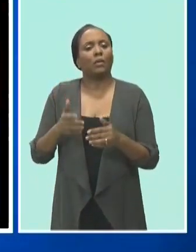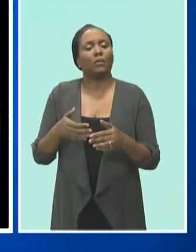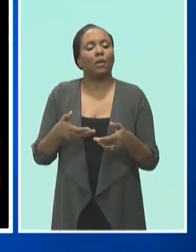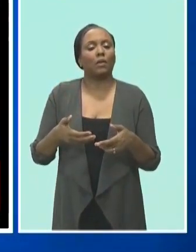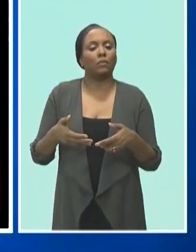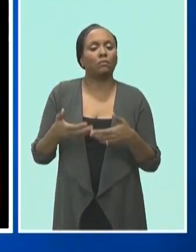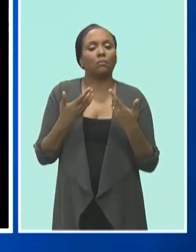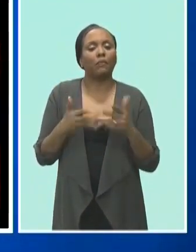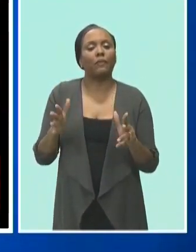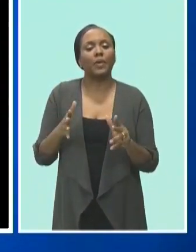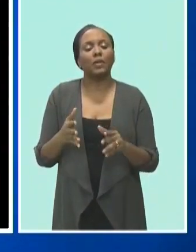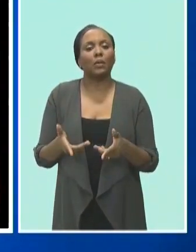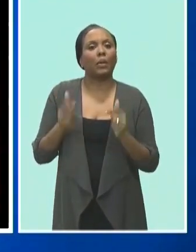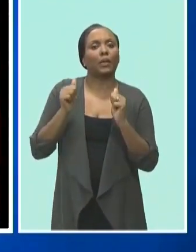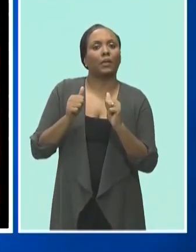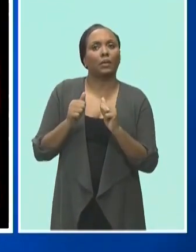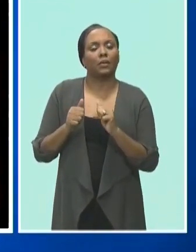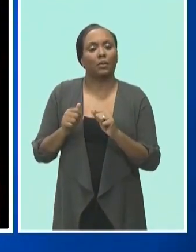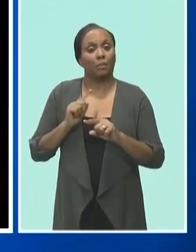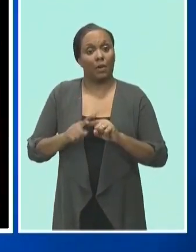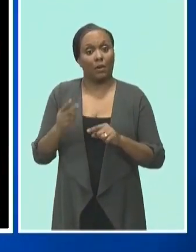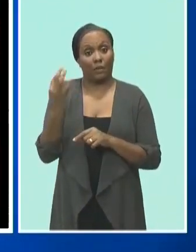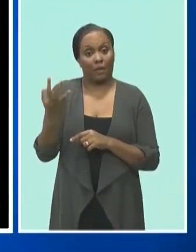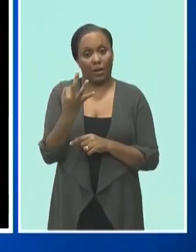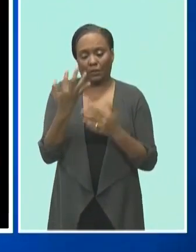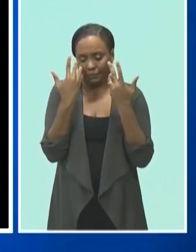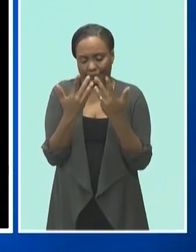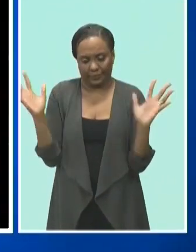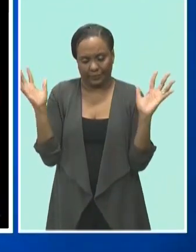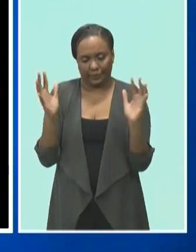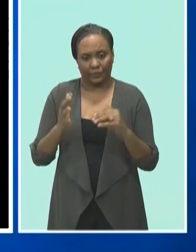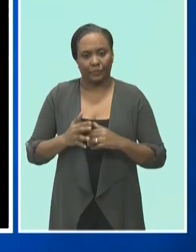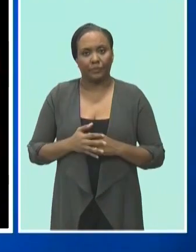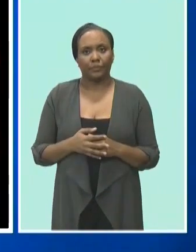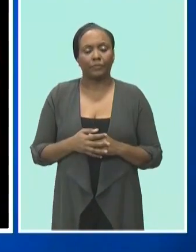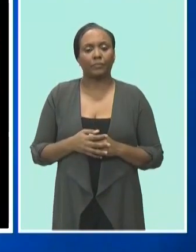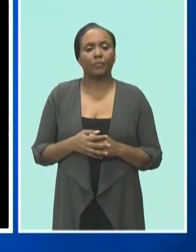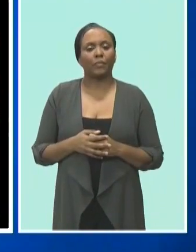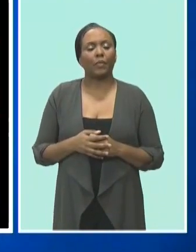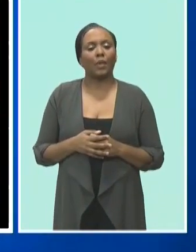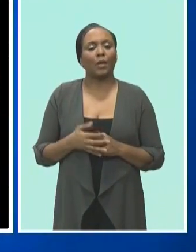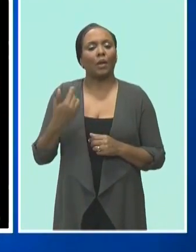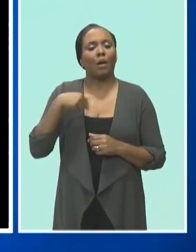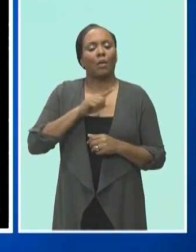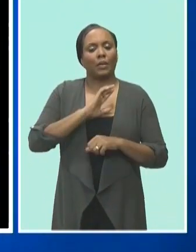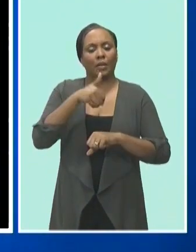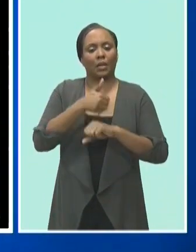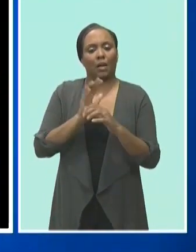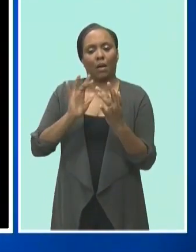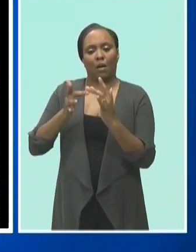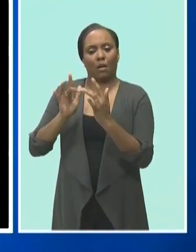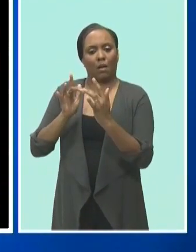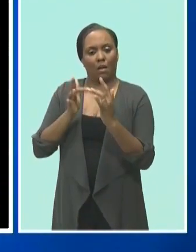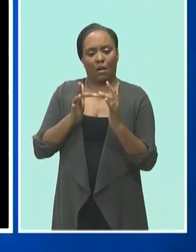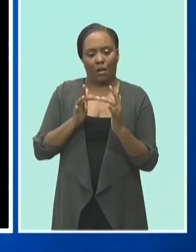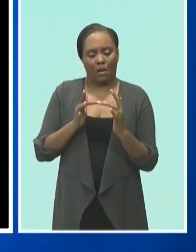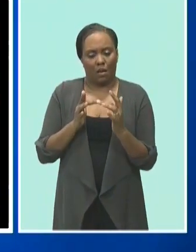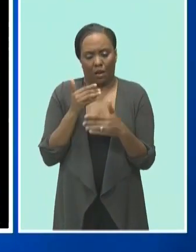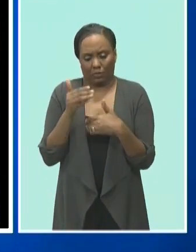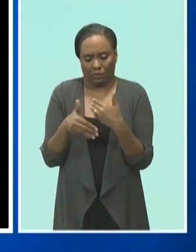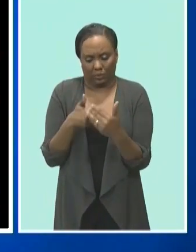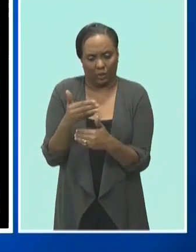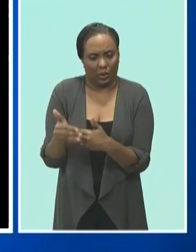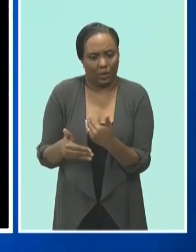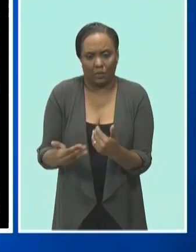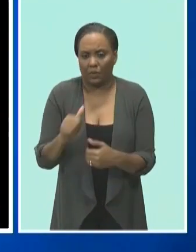However, Minister Stuart Young says after Friday, that's it. We've had the online process set up. We have been processing people. We are not